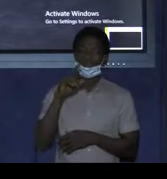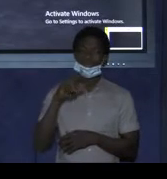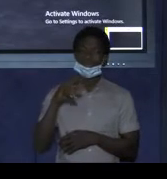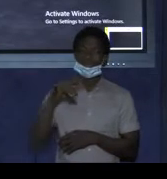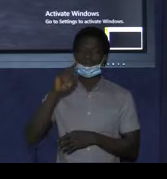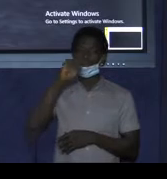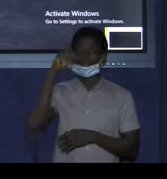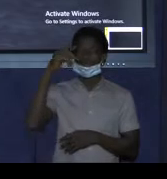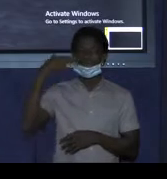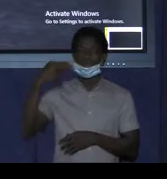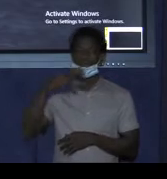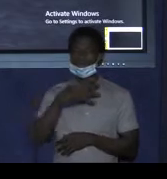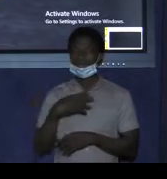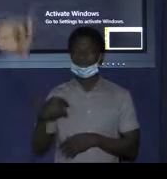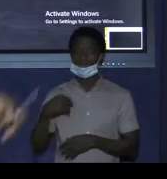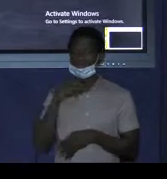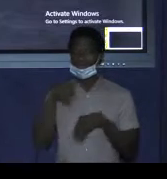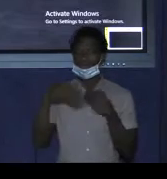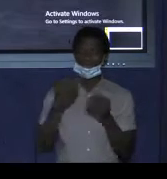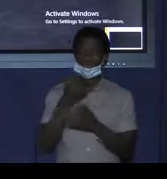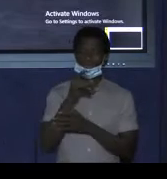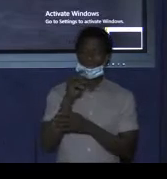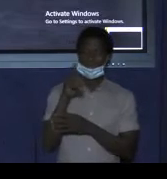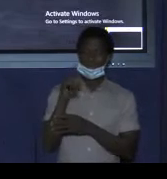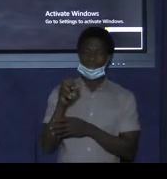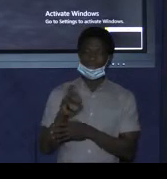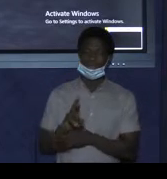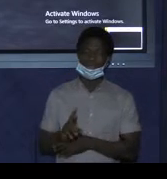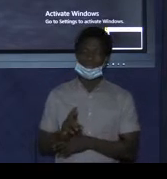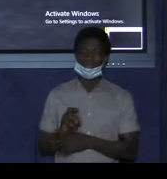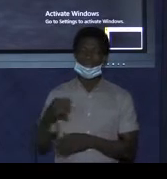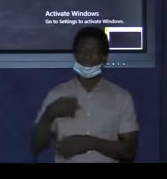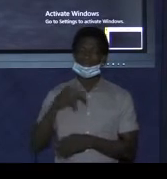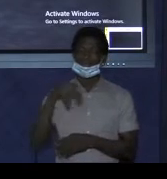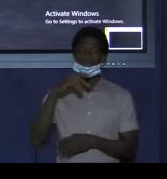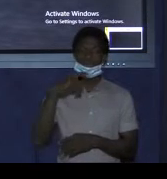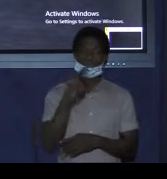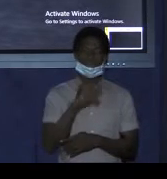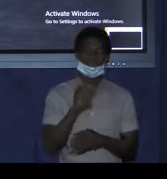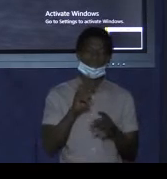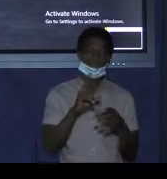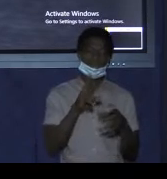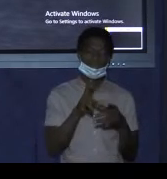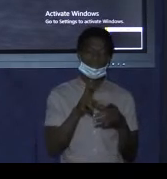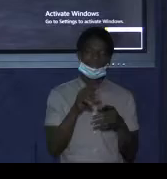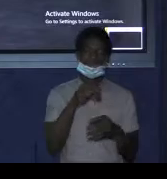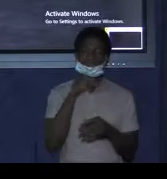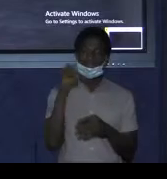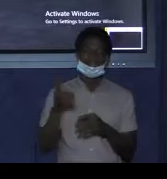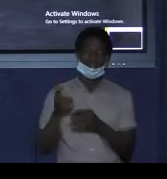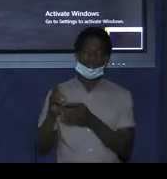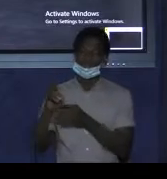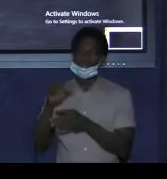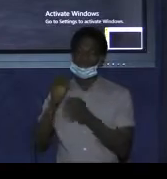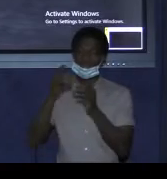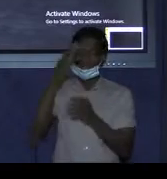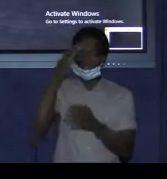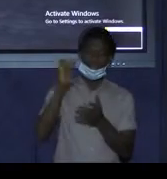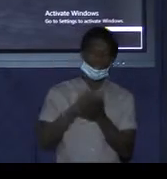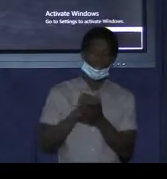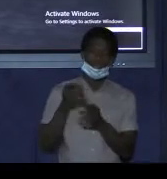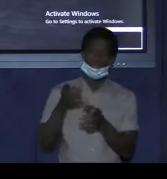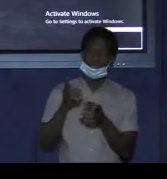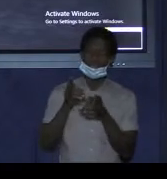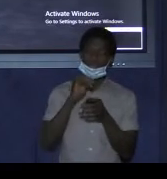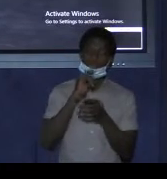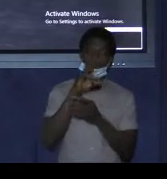But we are given the diameter in this case. To find the volume of a cone, we need the radius, not the diameter. And so if we know that the diameter is